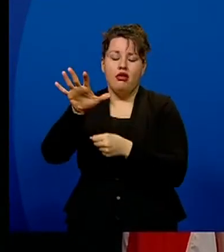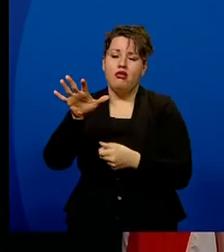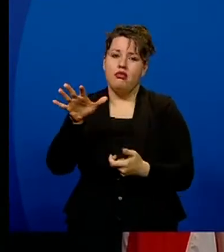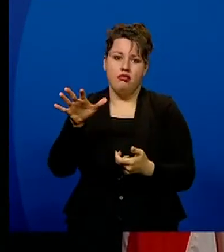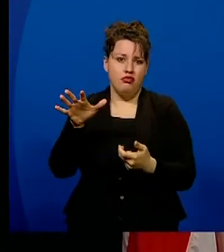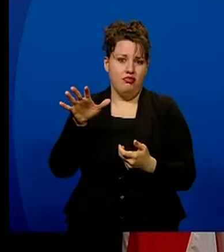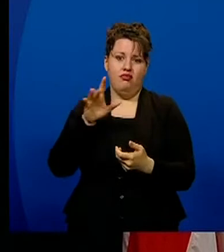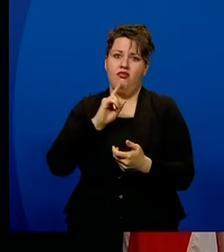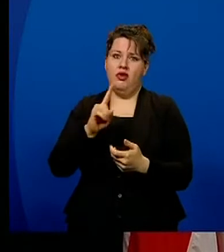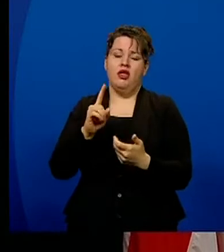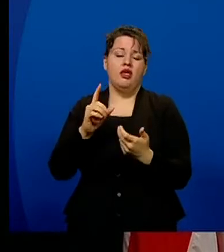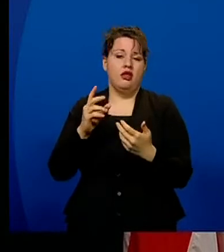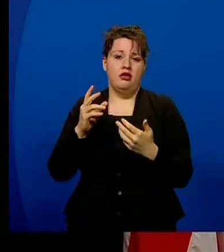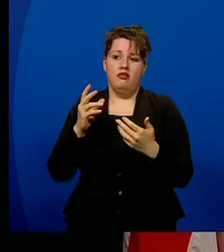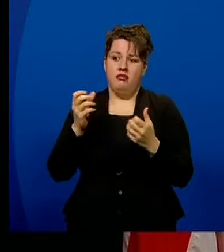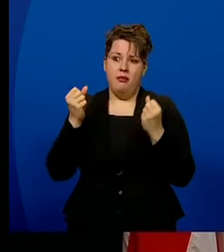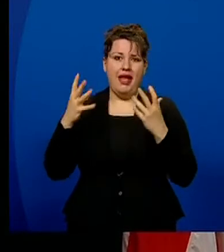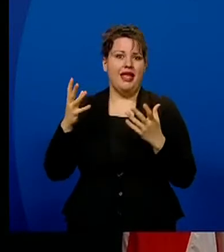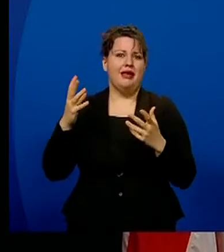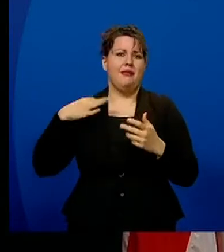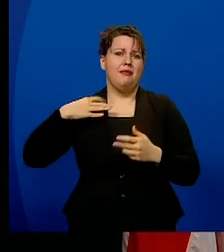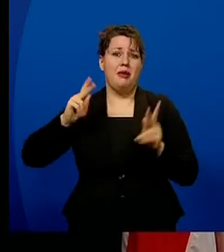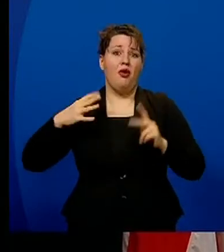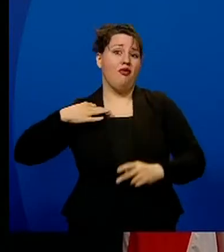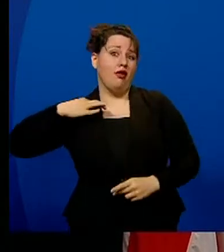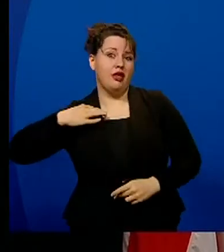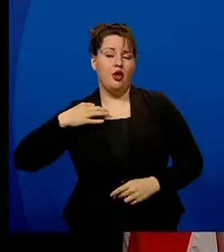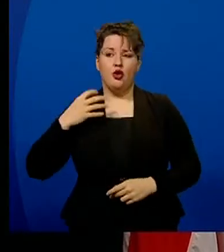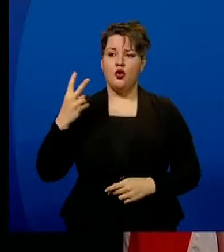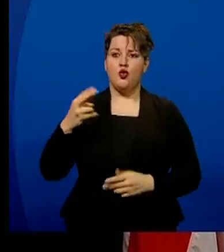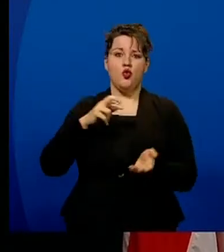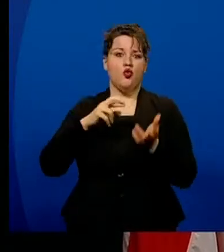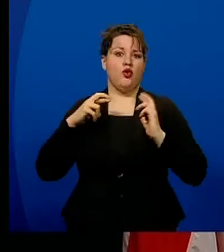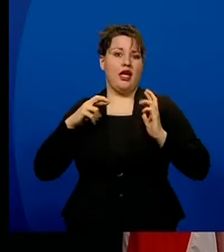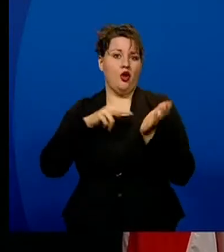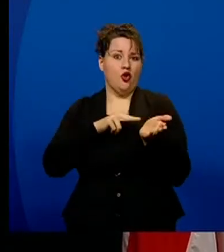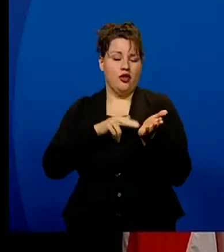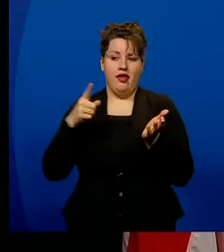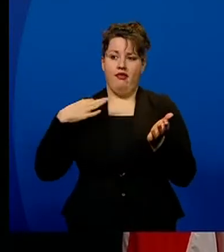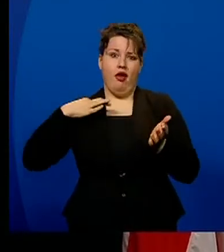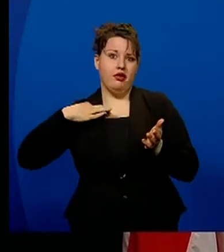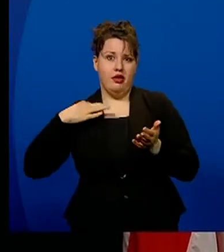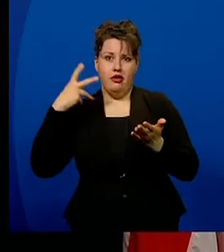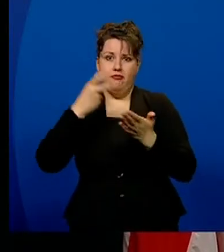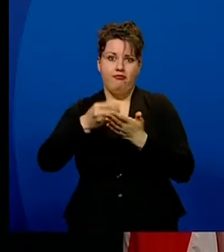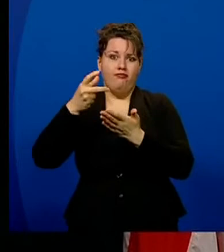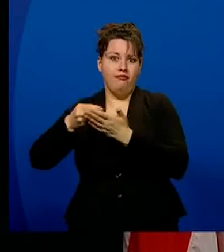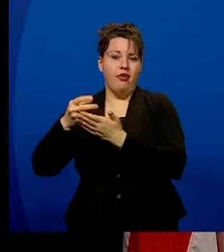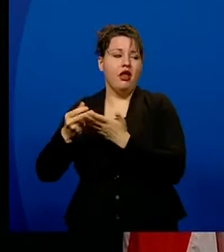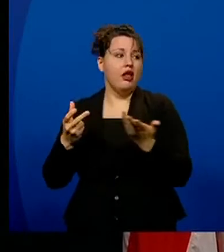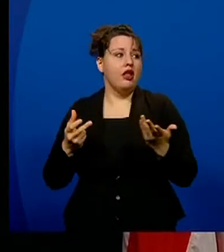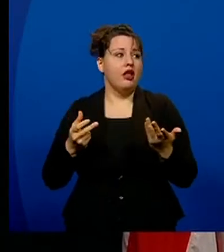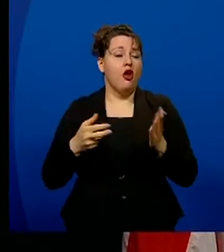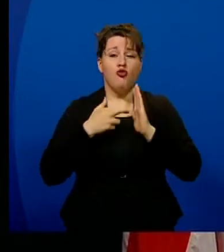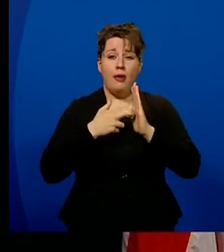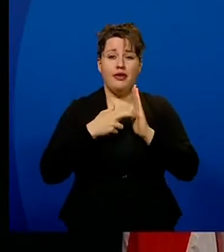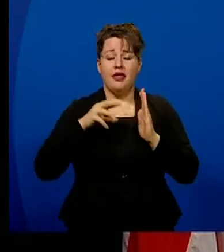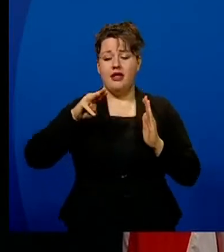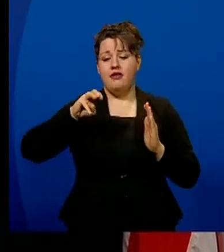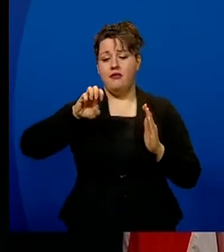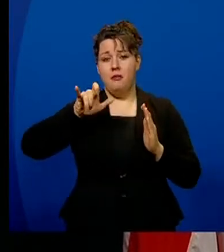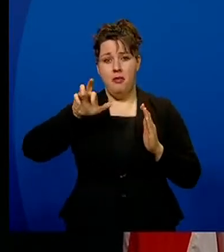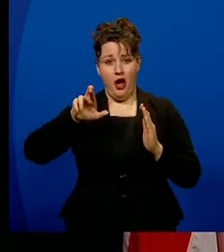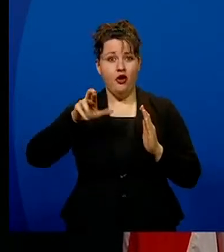just used a lot of volunteer help with 2 retired nurses that were volunteering there to give vaccines. Representative Meyer was